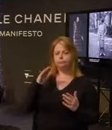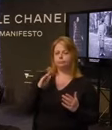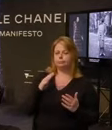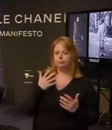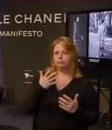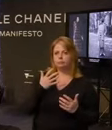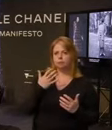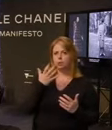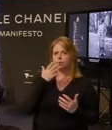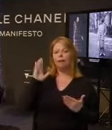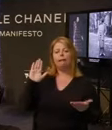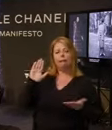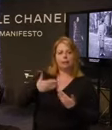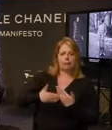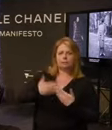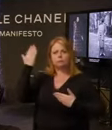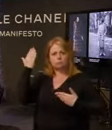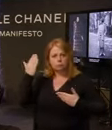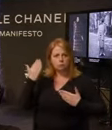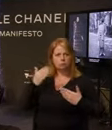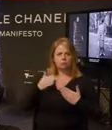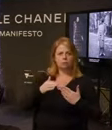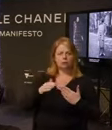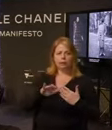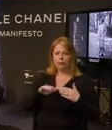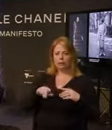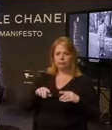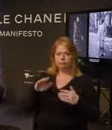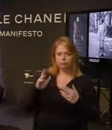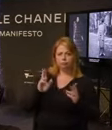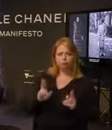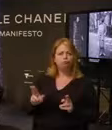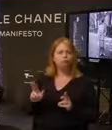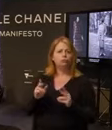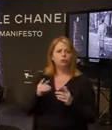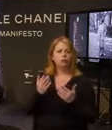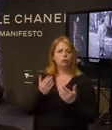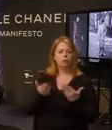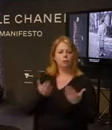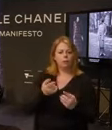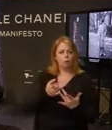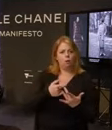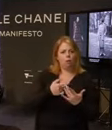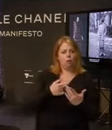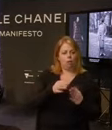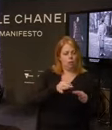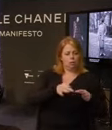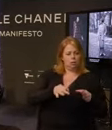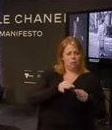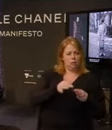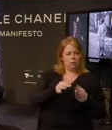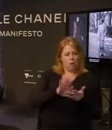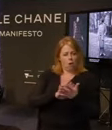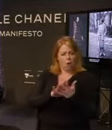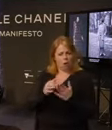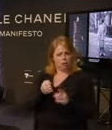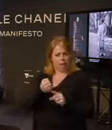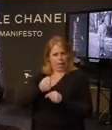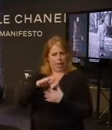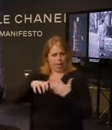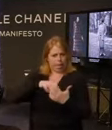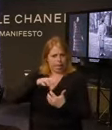radical in their configuration. So I guess what does a moment like that do to complicate what we're